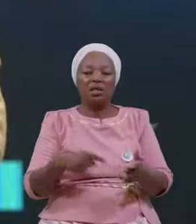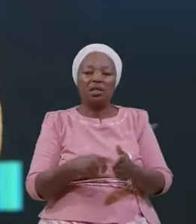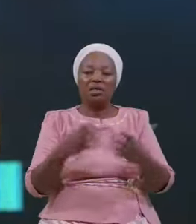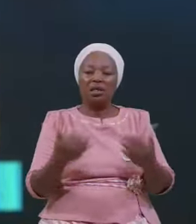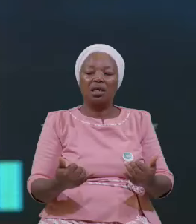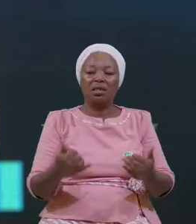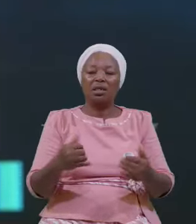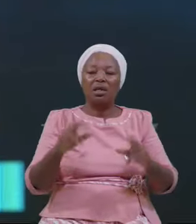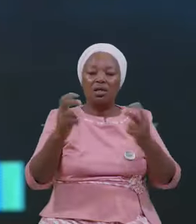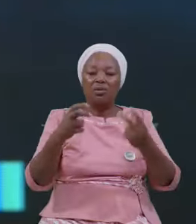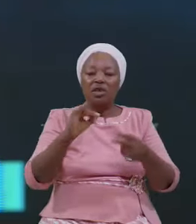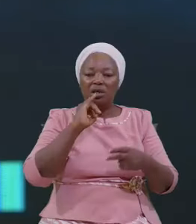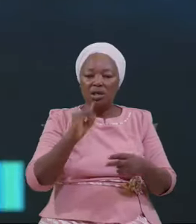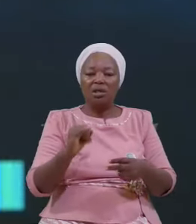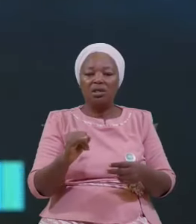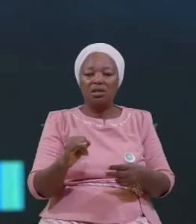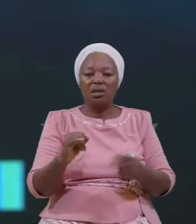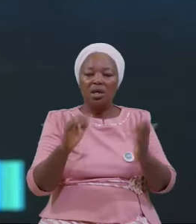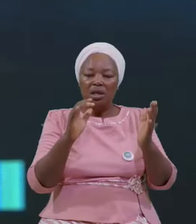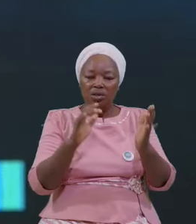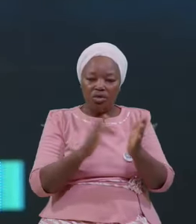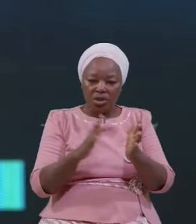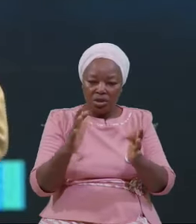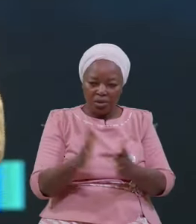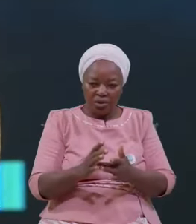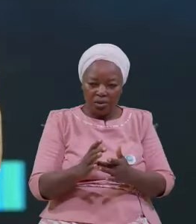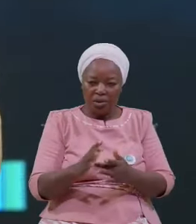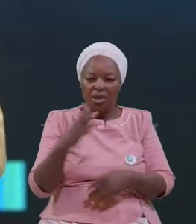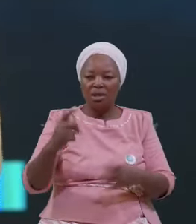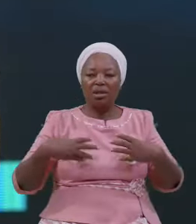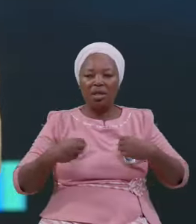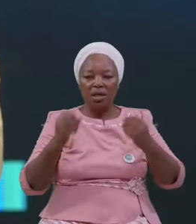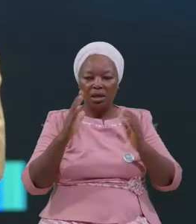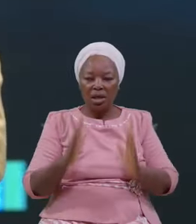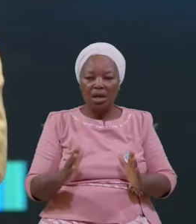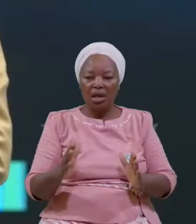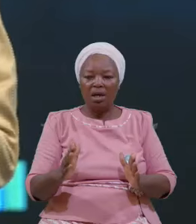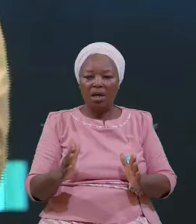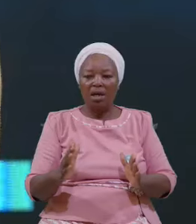healer, the health of the whole man.